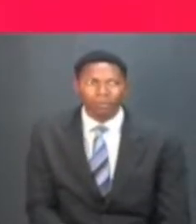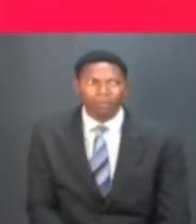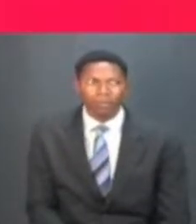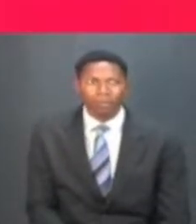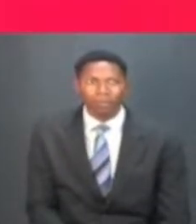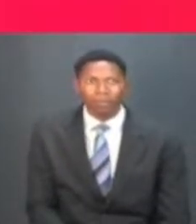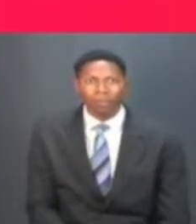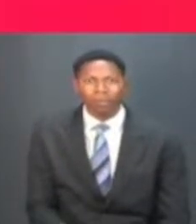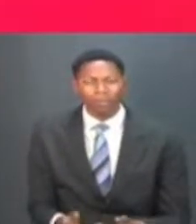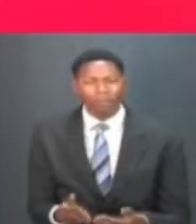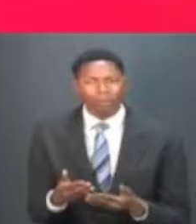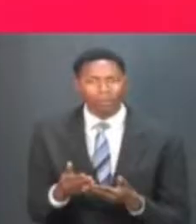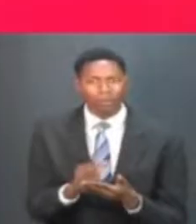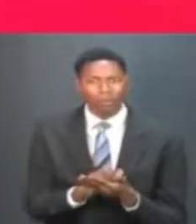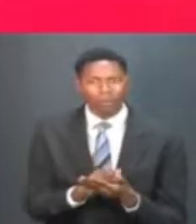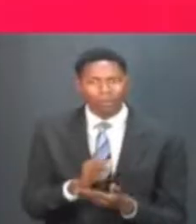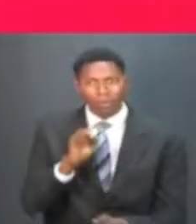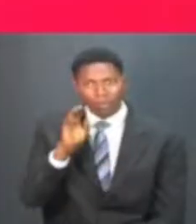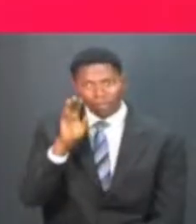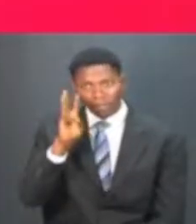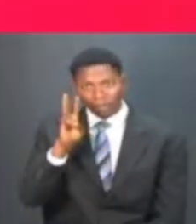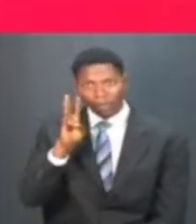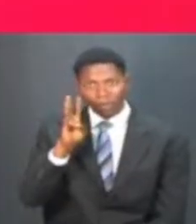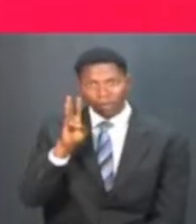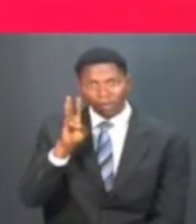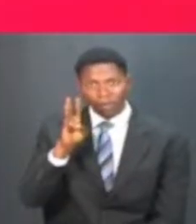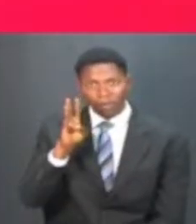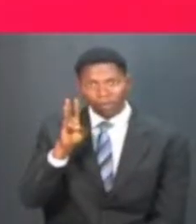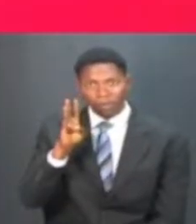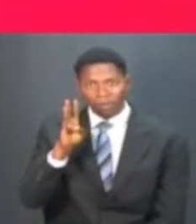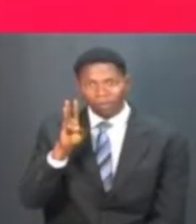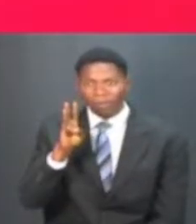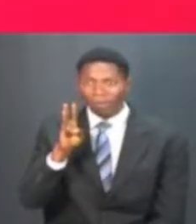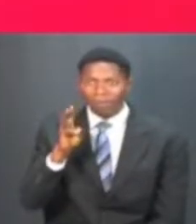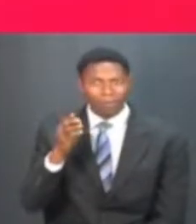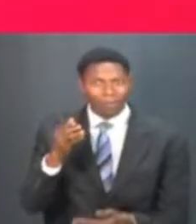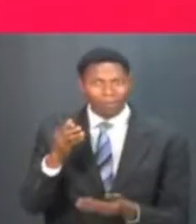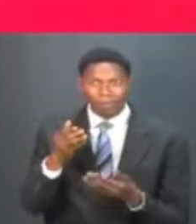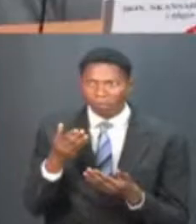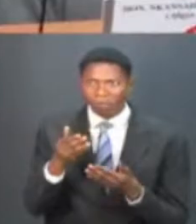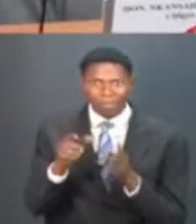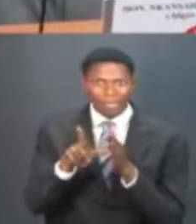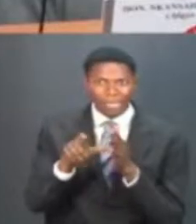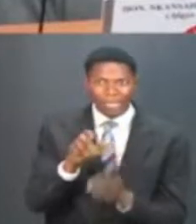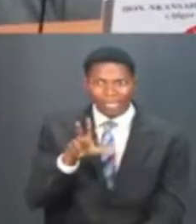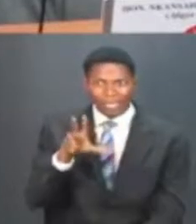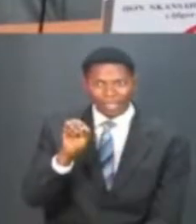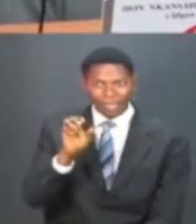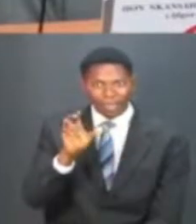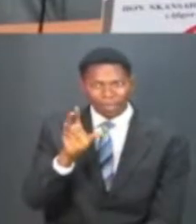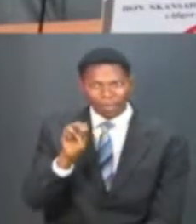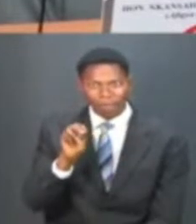You said page 6, item 20.